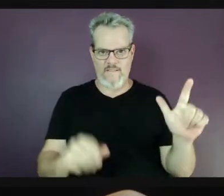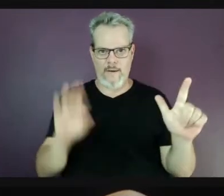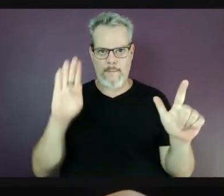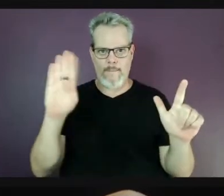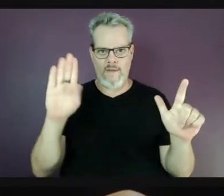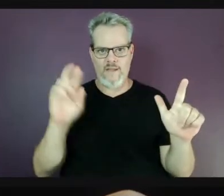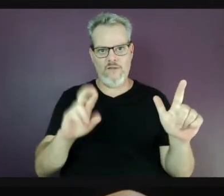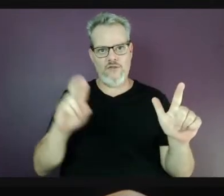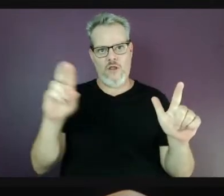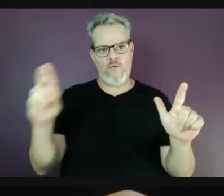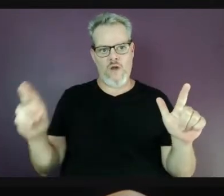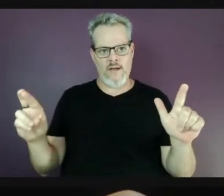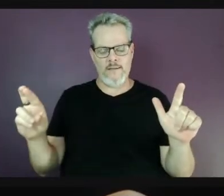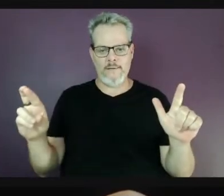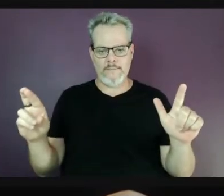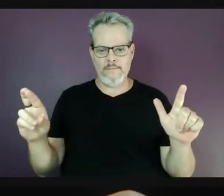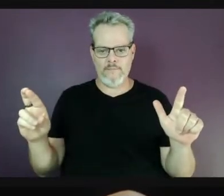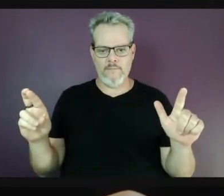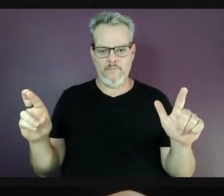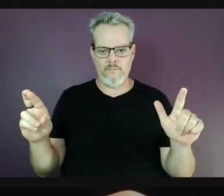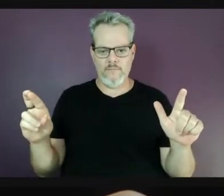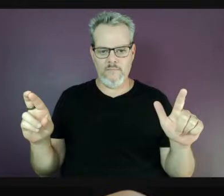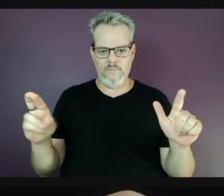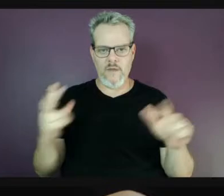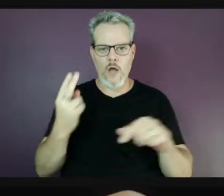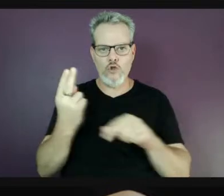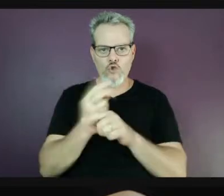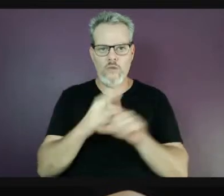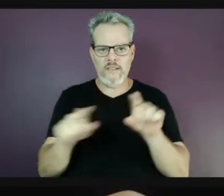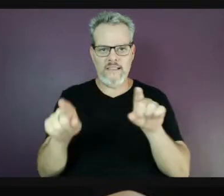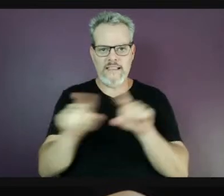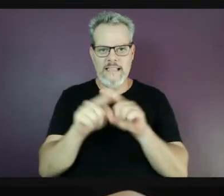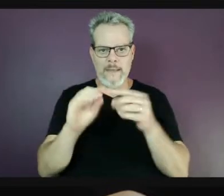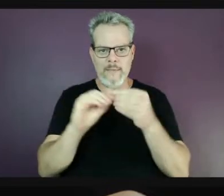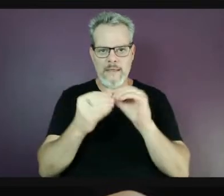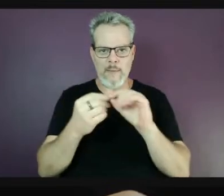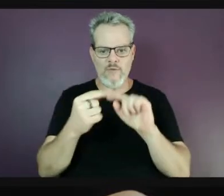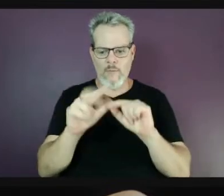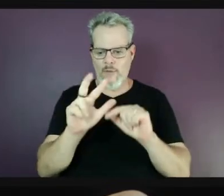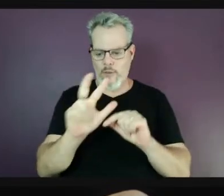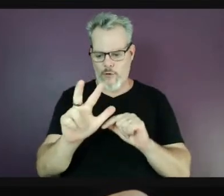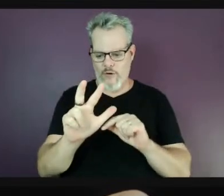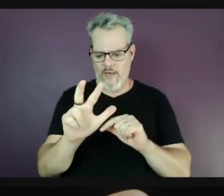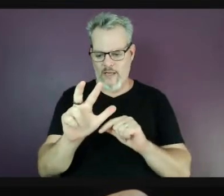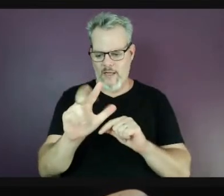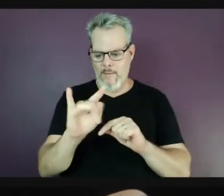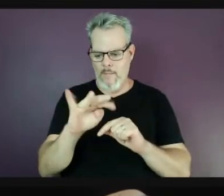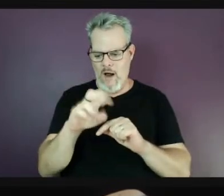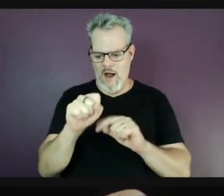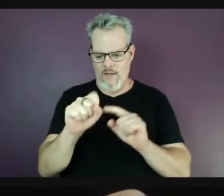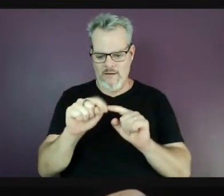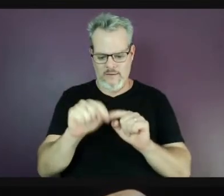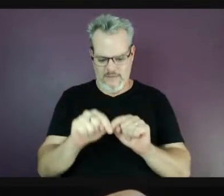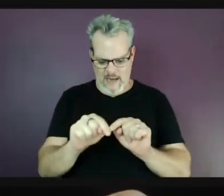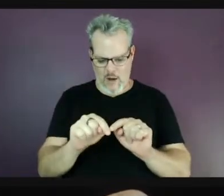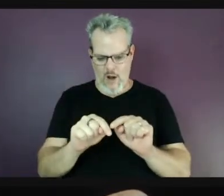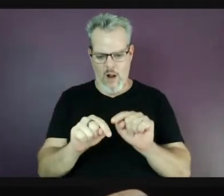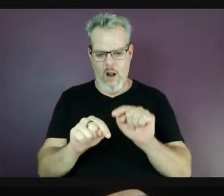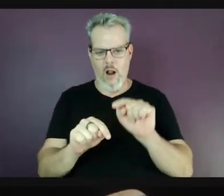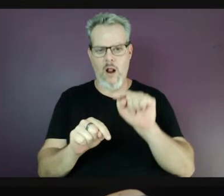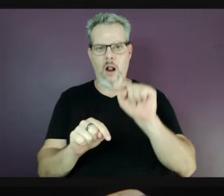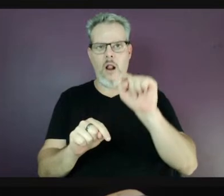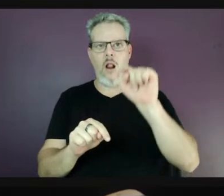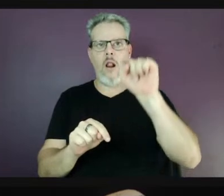right. And here is that same range from 3 miles, 5 kilometers down, up to that almost to